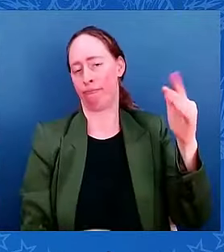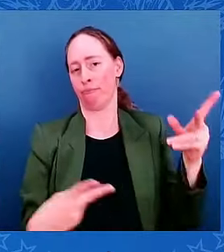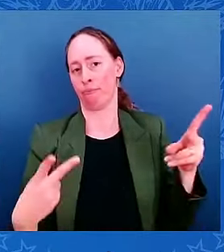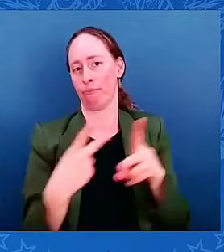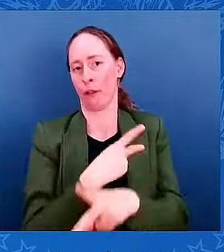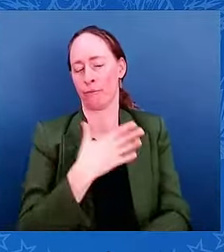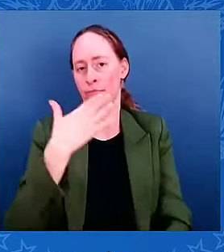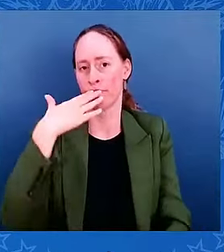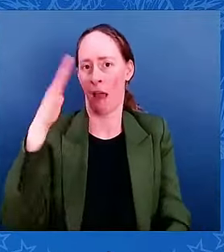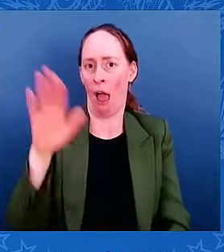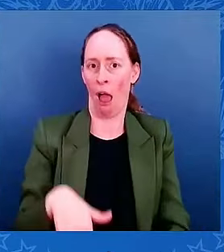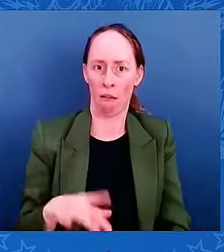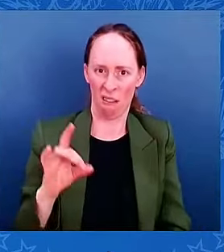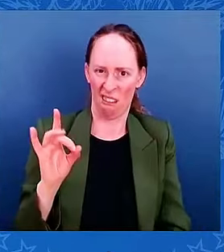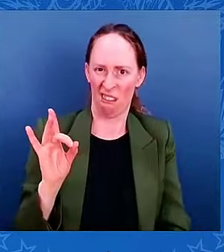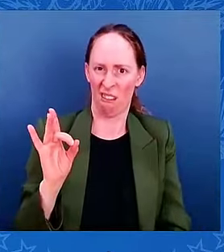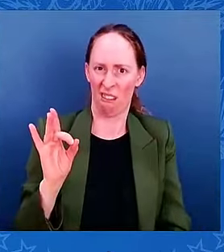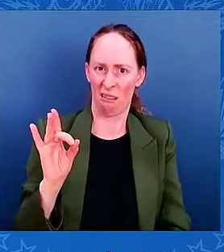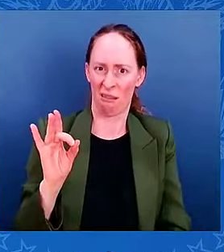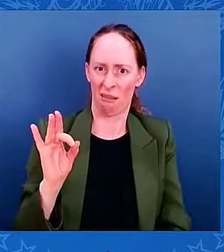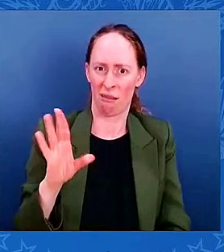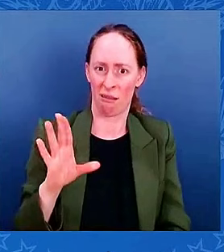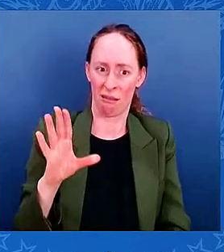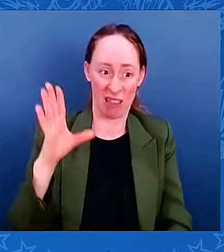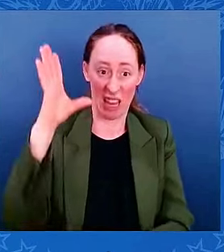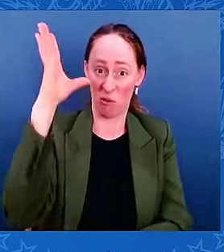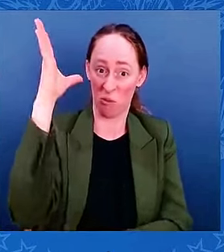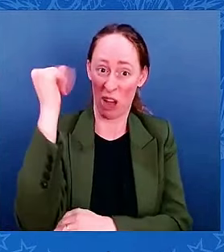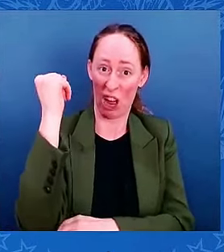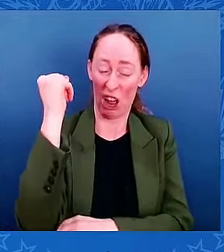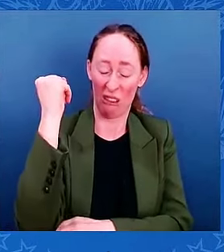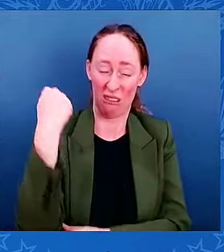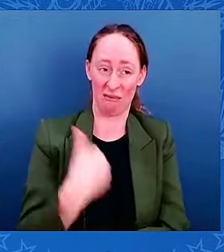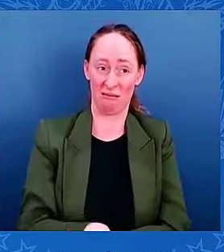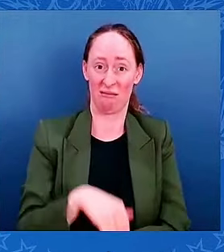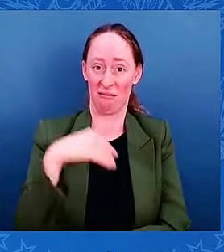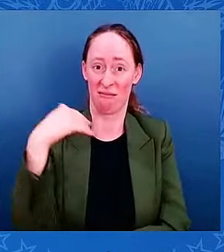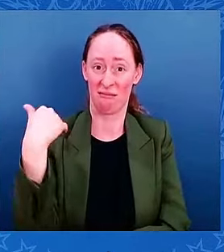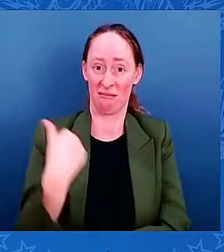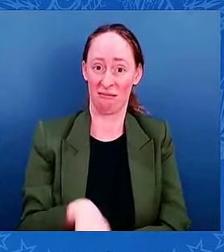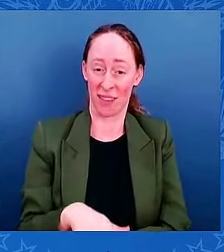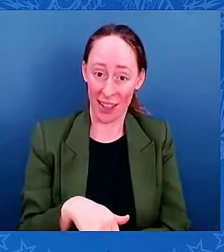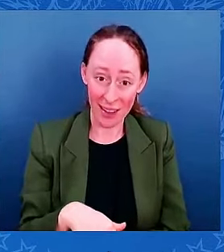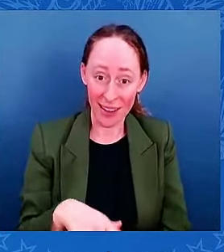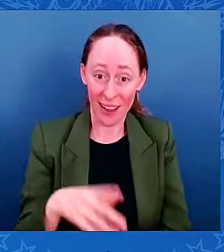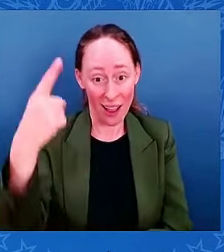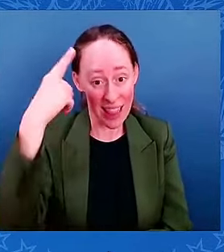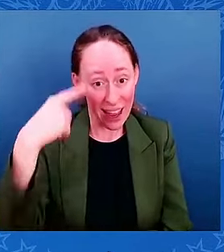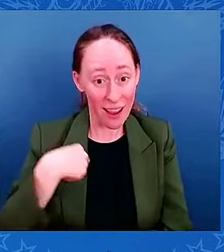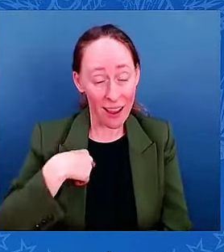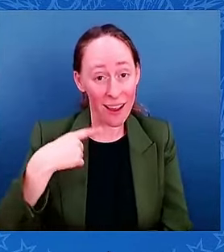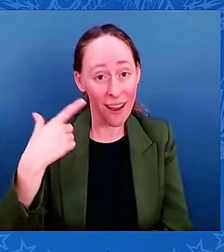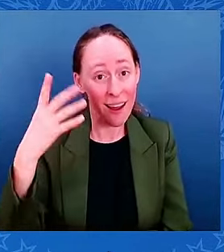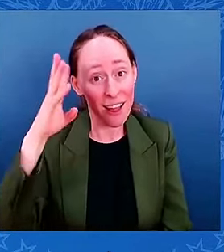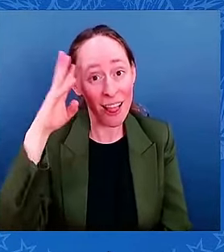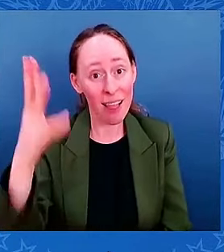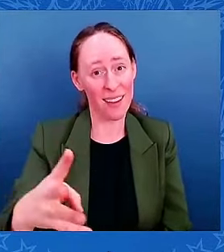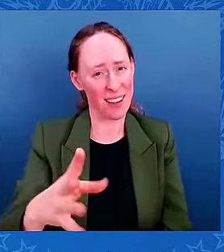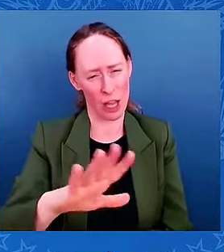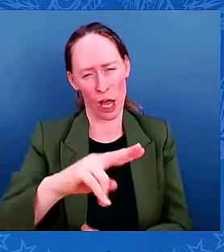record. Oh, you think I'm kidding? Look at the numbers, man. And by the way,